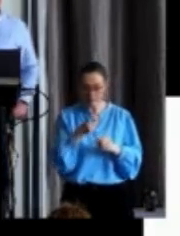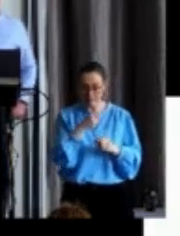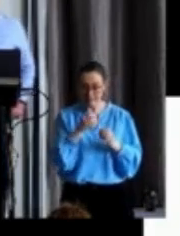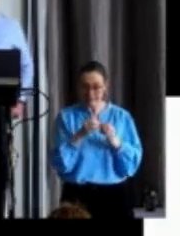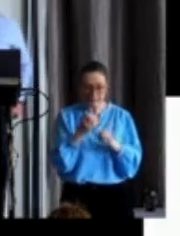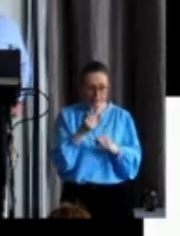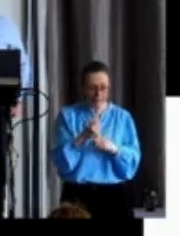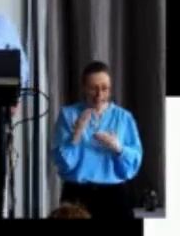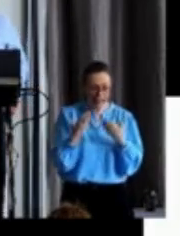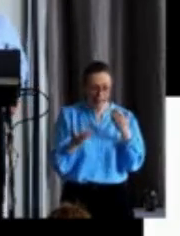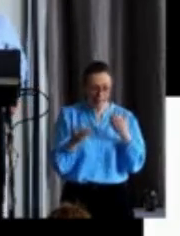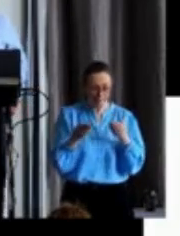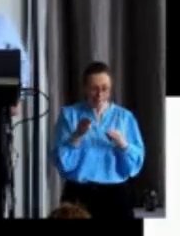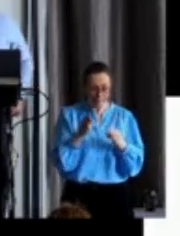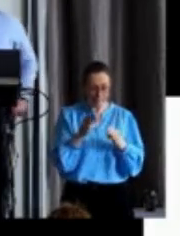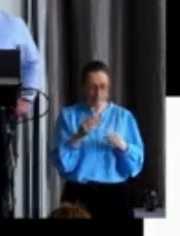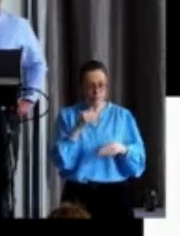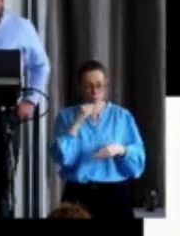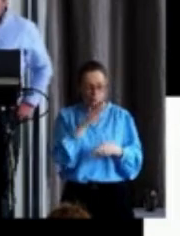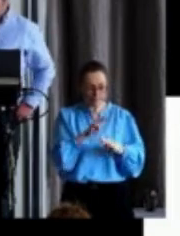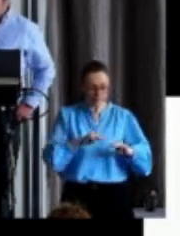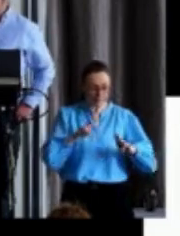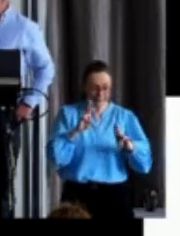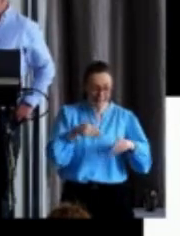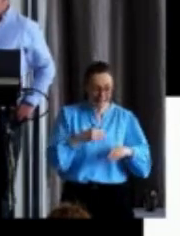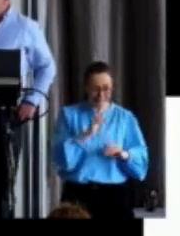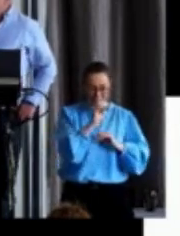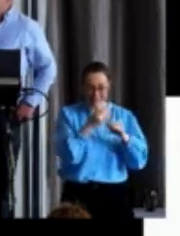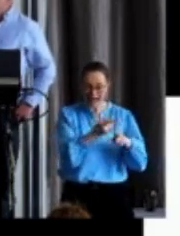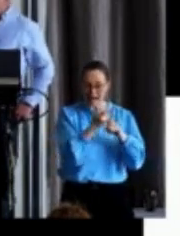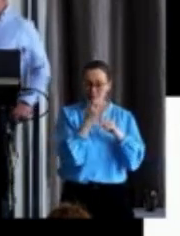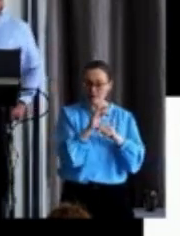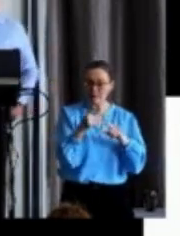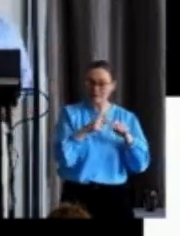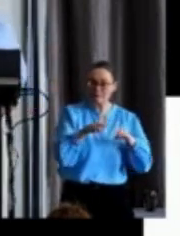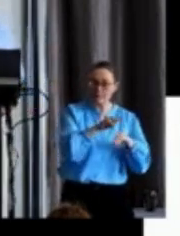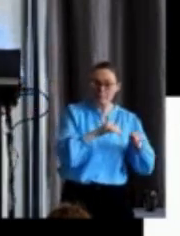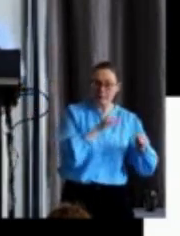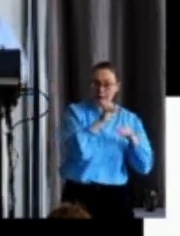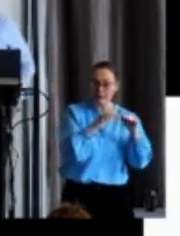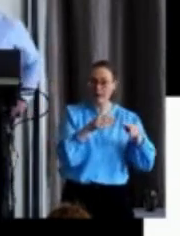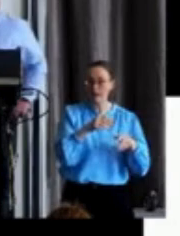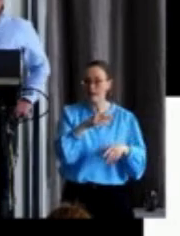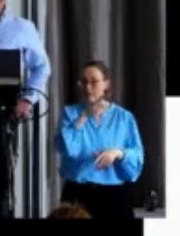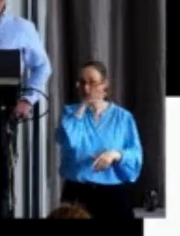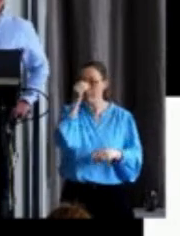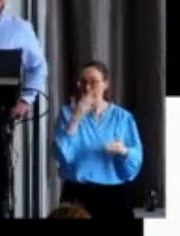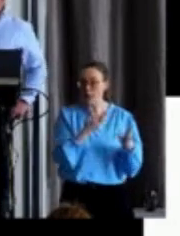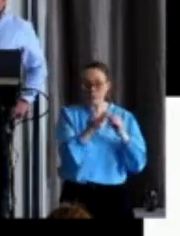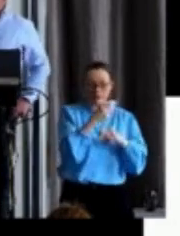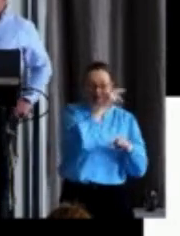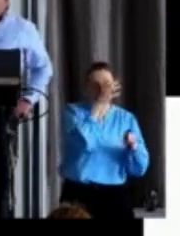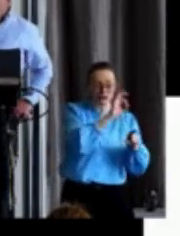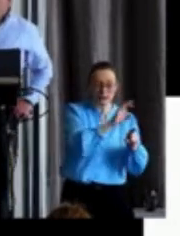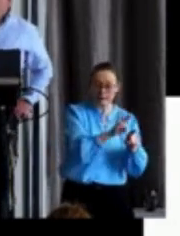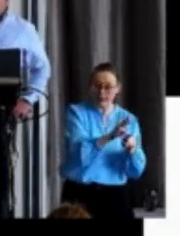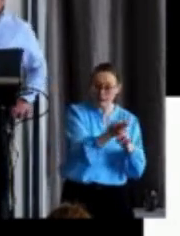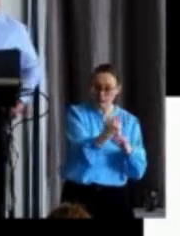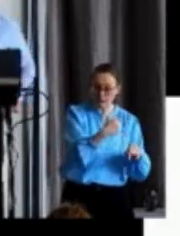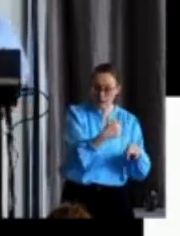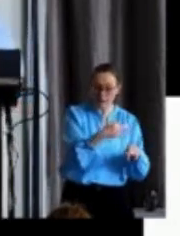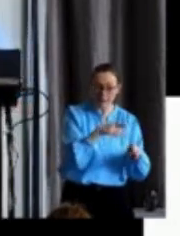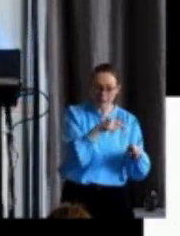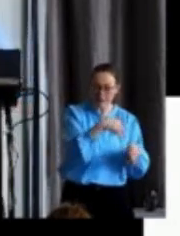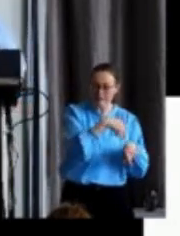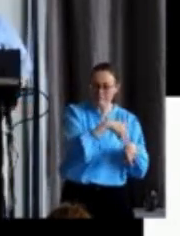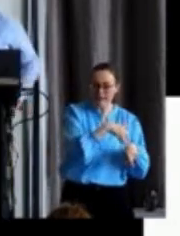people with epilepsy interact and seek help from different disciplines. So how you're responded to by your GP might impact how